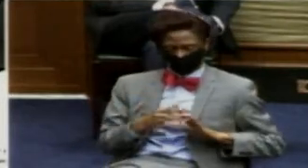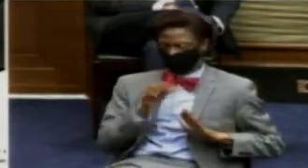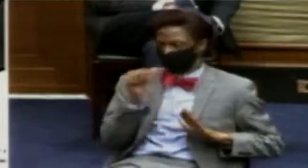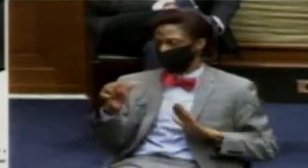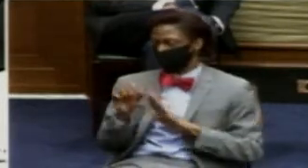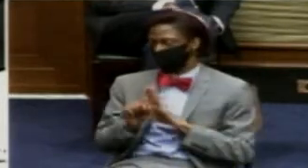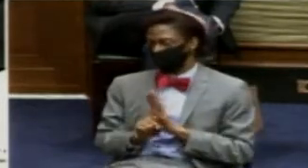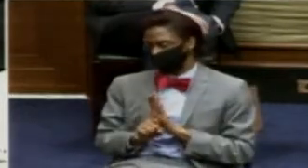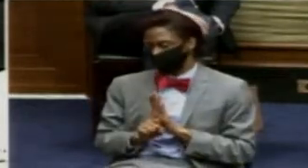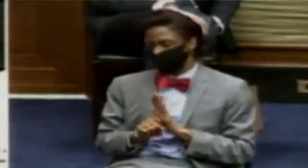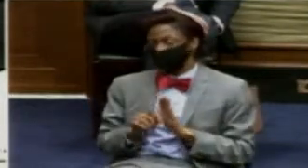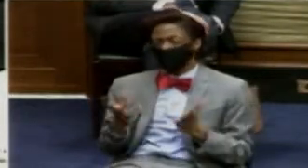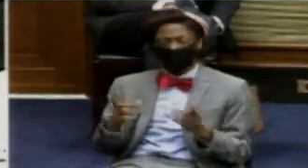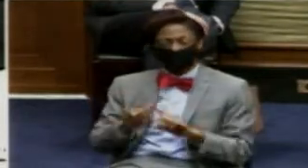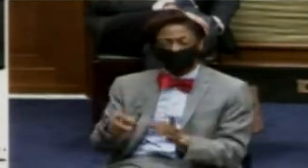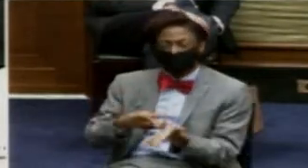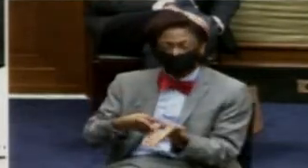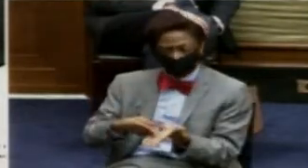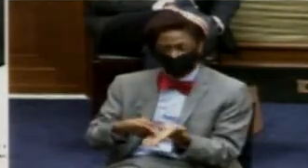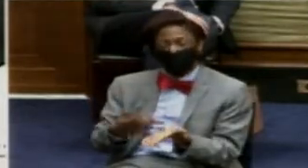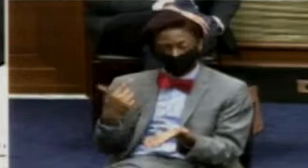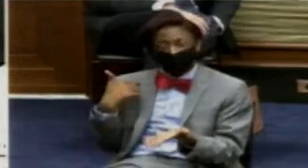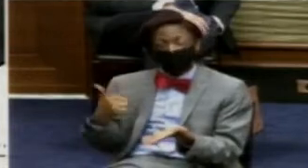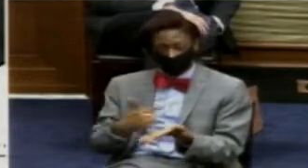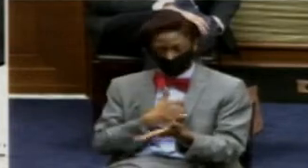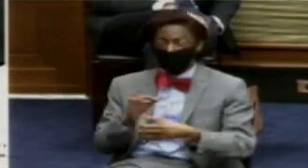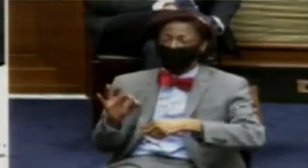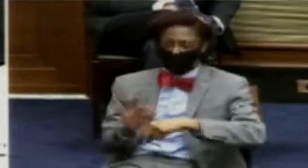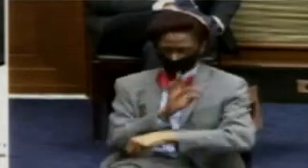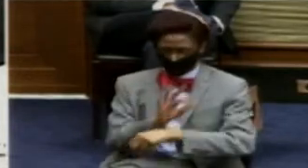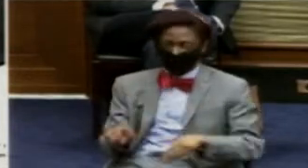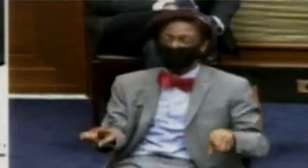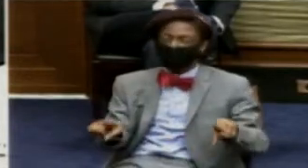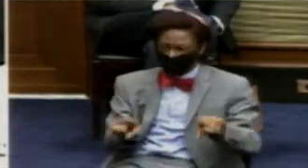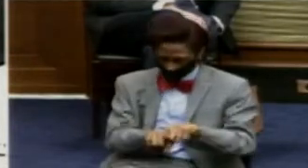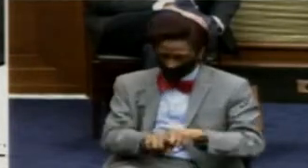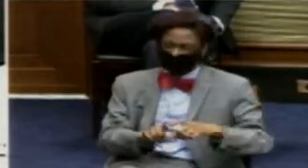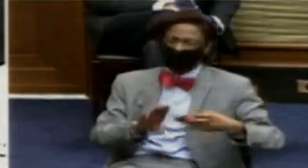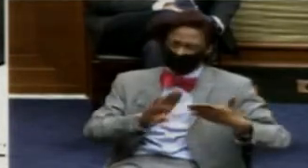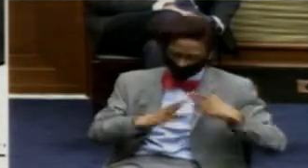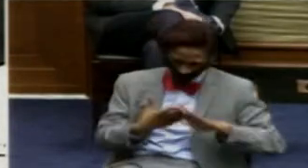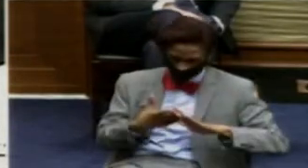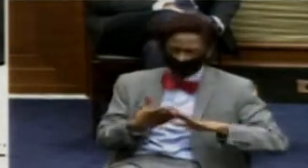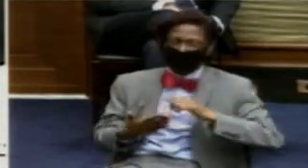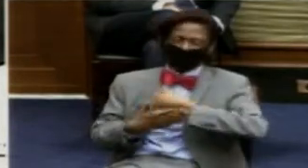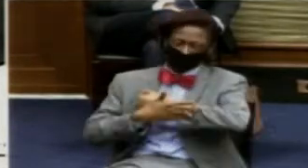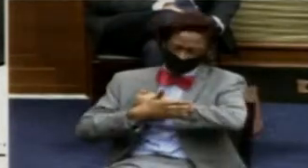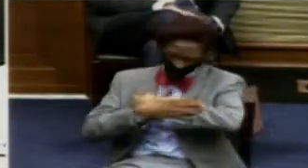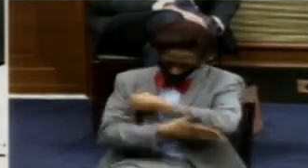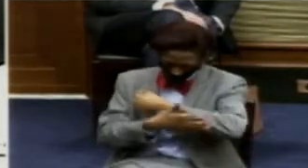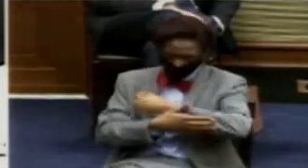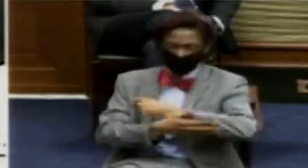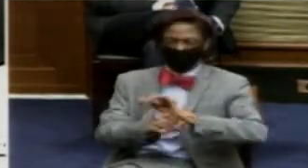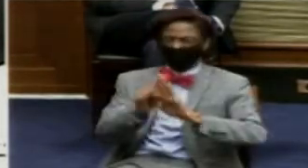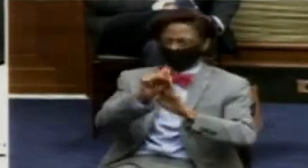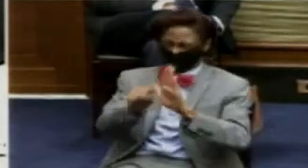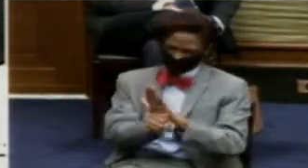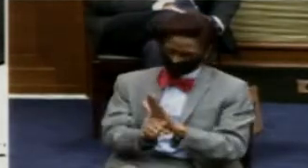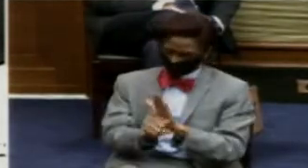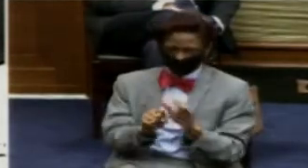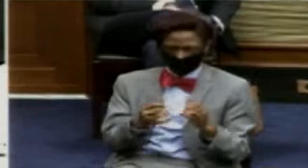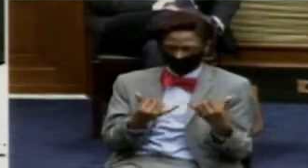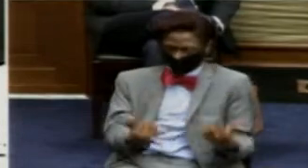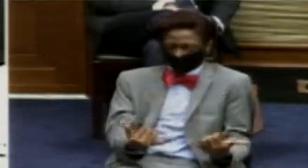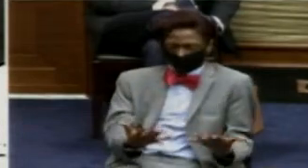state. When the truth is, we function as a city and a county and a state right now. So in fact, what we